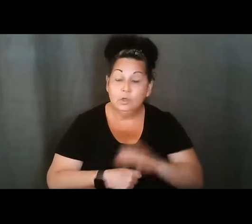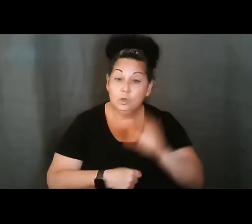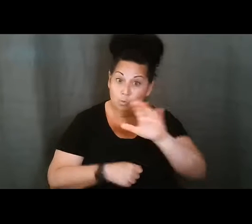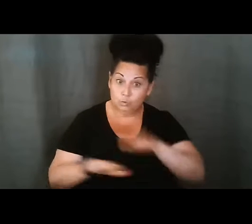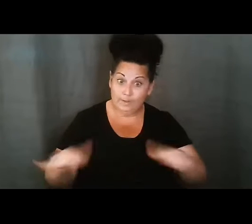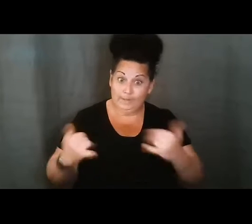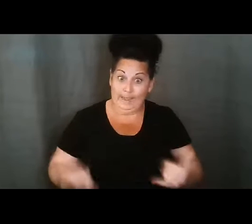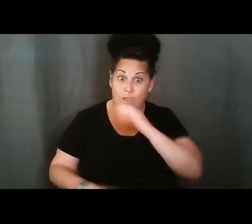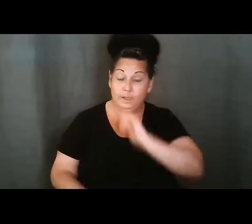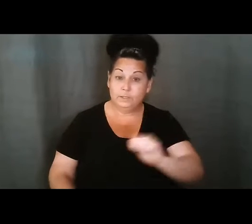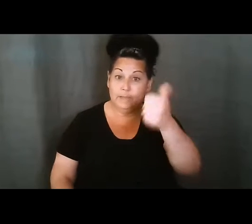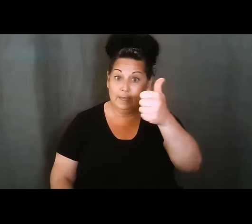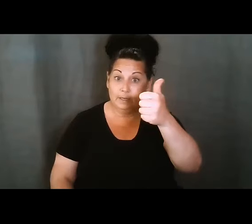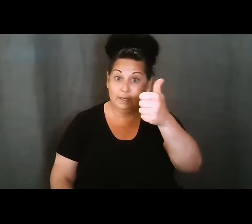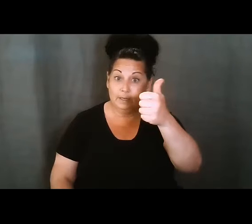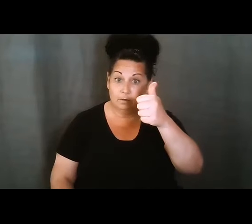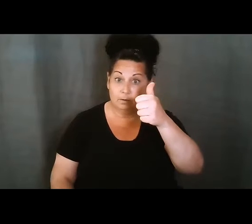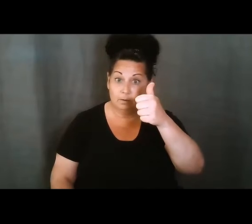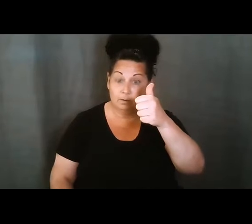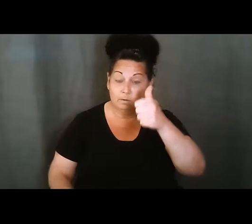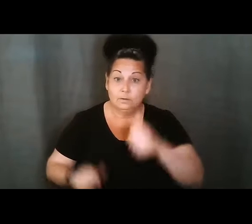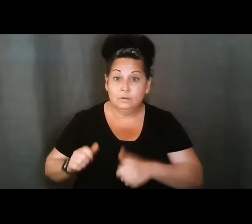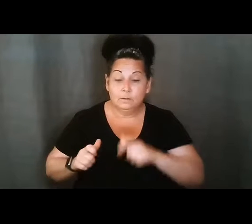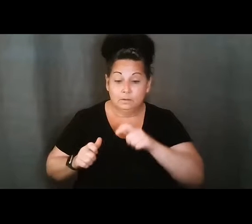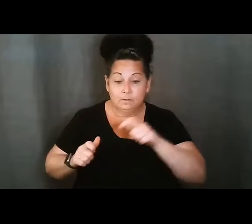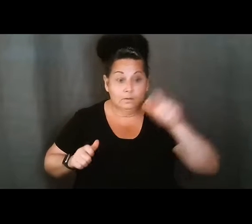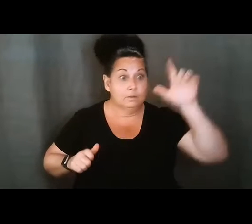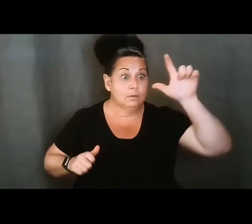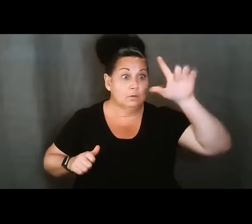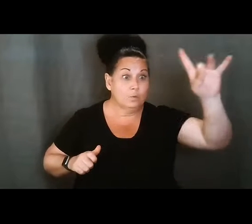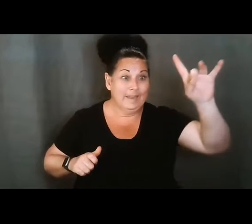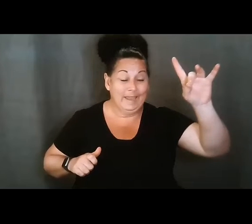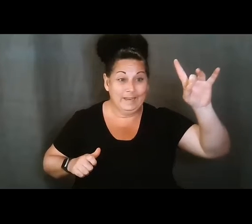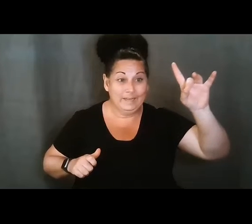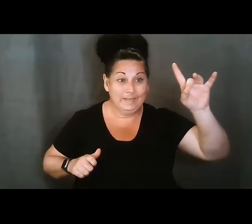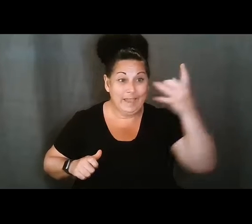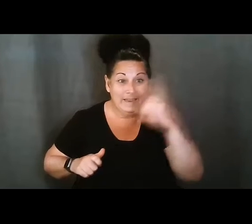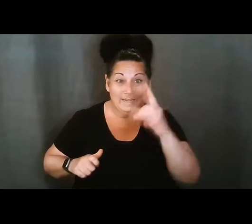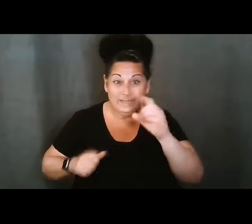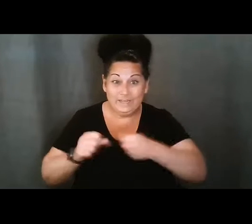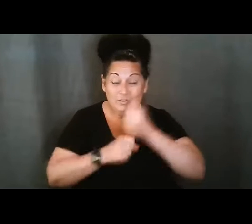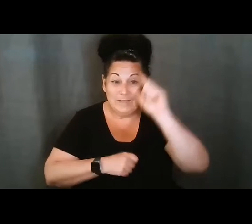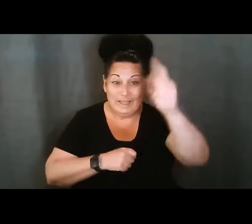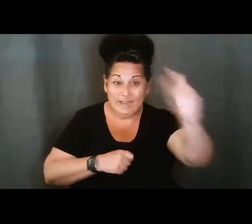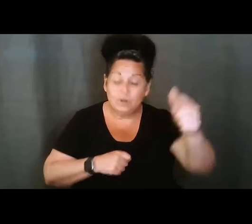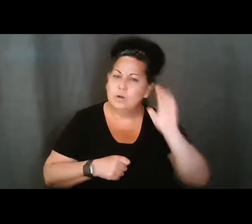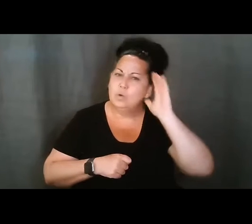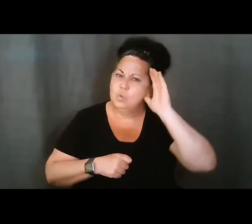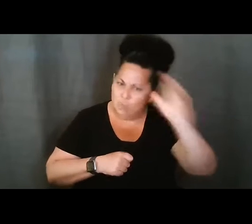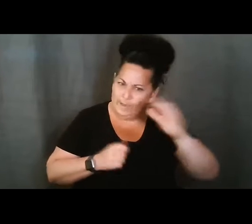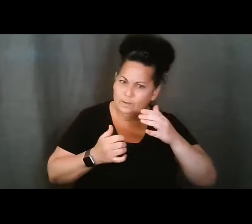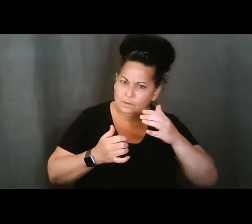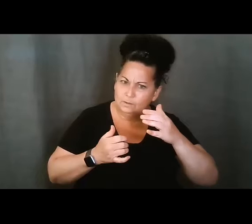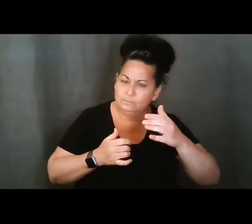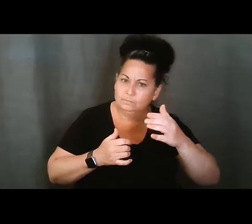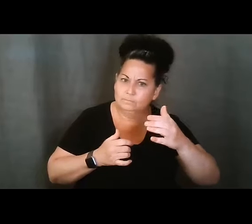years old, they're 28 years old, they're still going to remember the positive effect of social-emotional learning. But on the other hand, the program needs